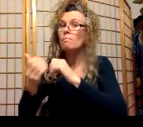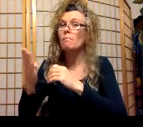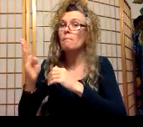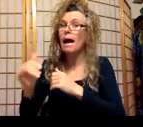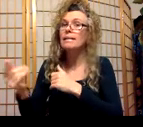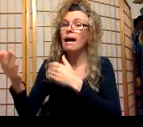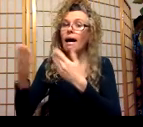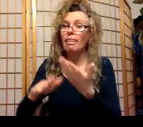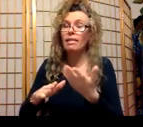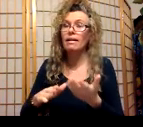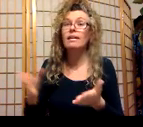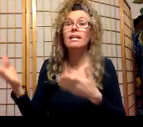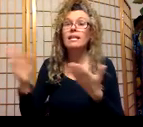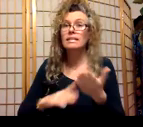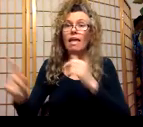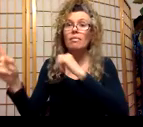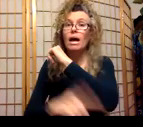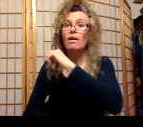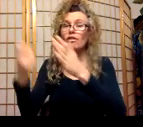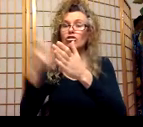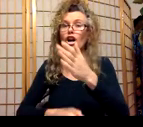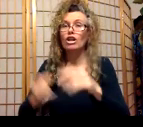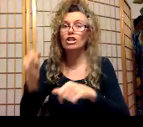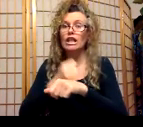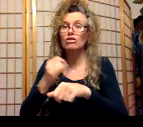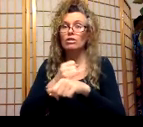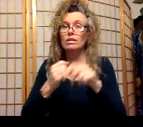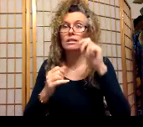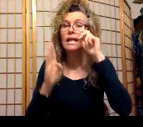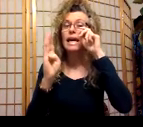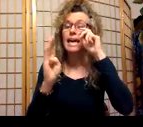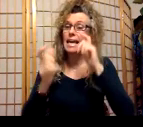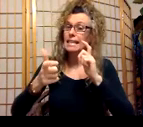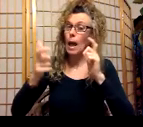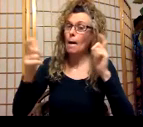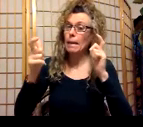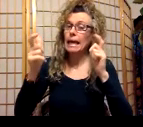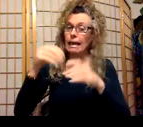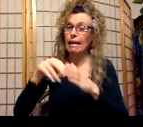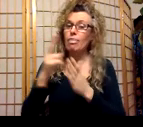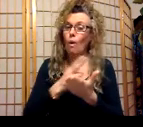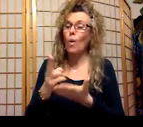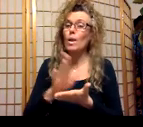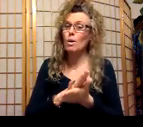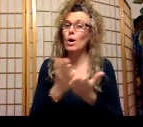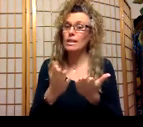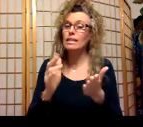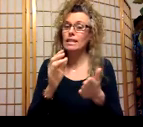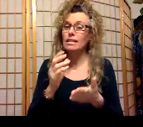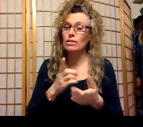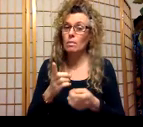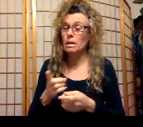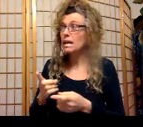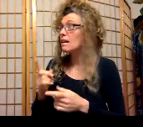The death penalty for charging interest. It is a biggie in holy books as it is described. It is actually